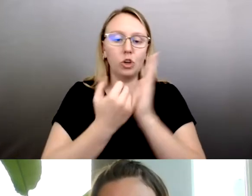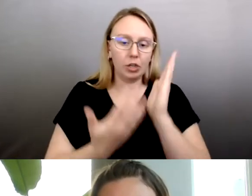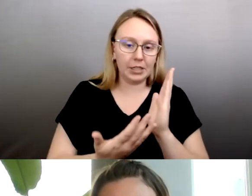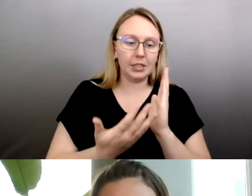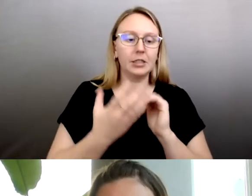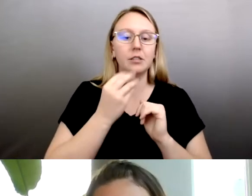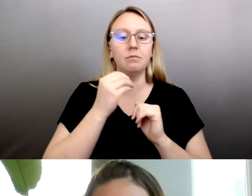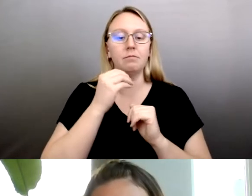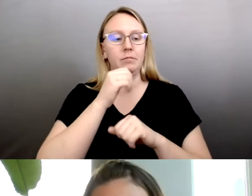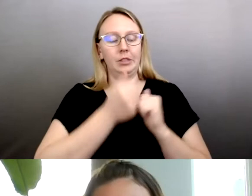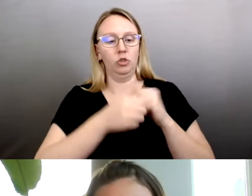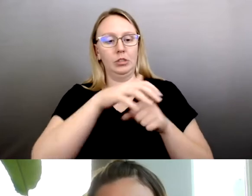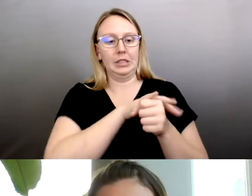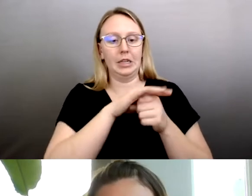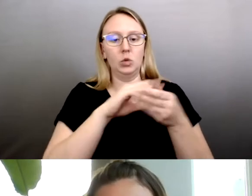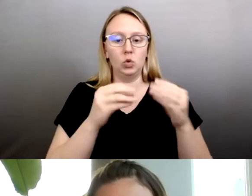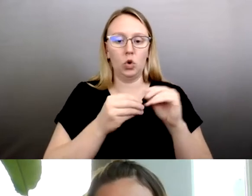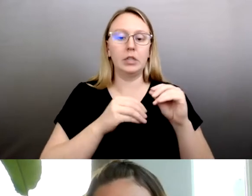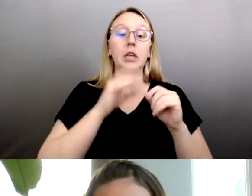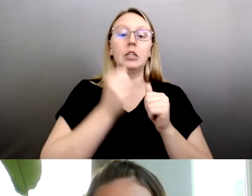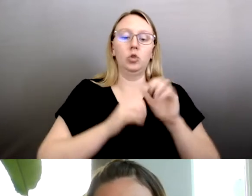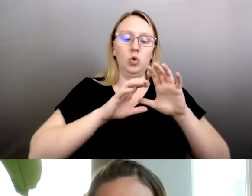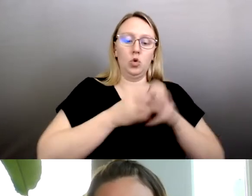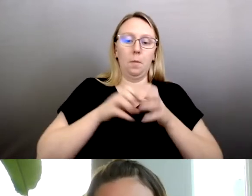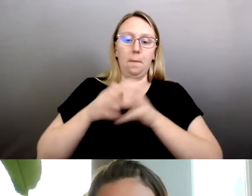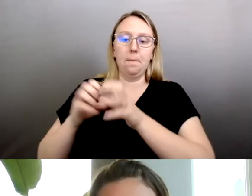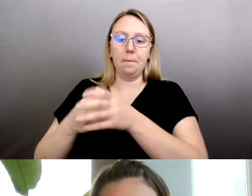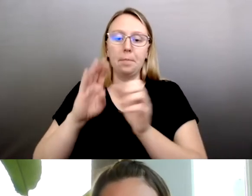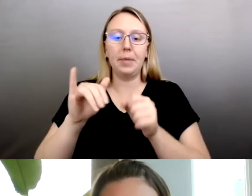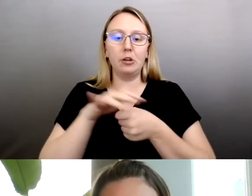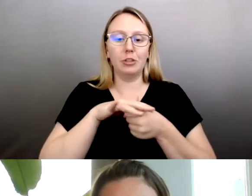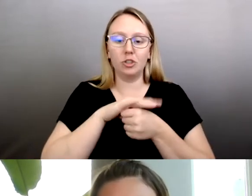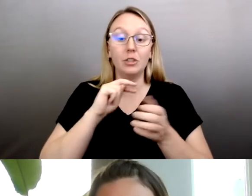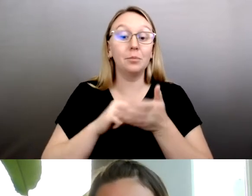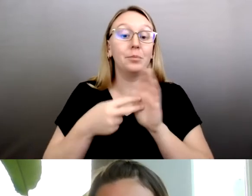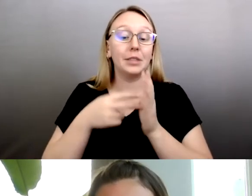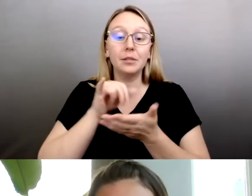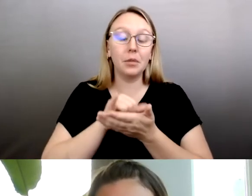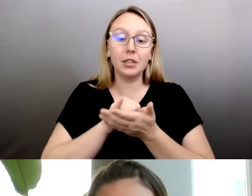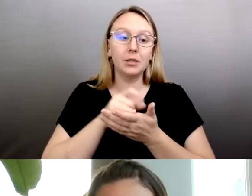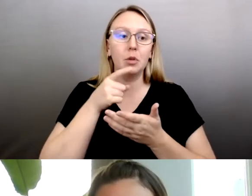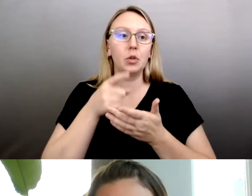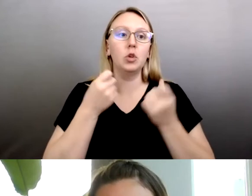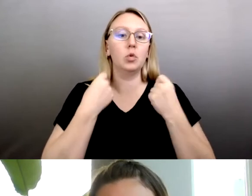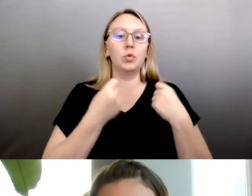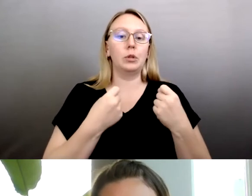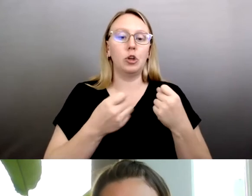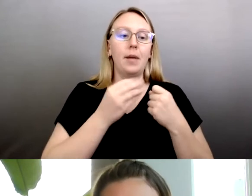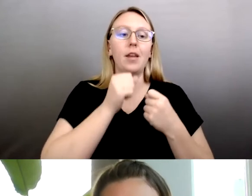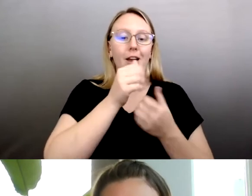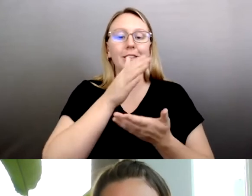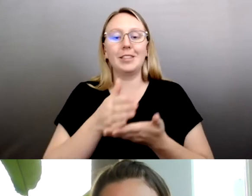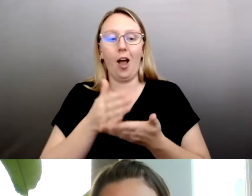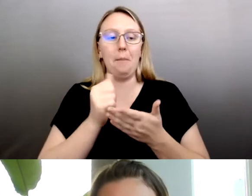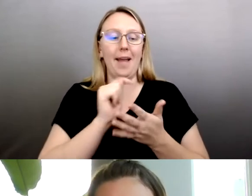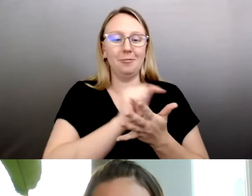site stories, all grouped by US region. So it makes it pretty much impossible to go on a road trip and not stop at any one of